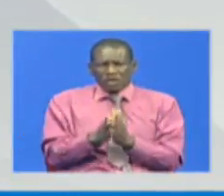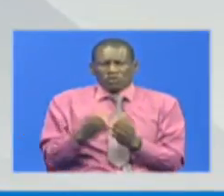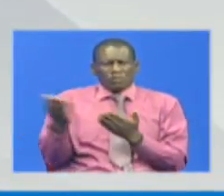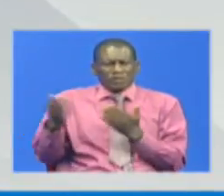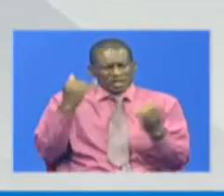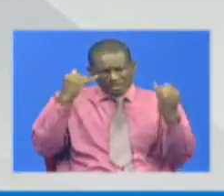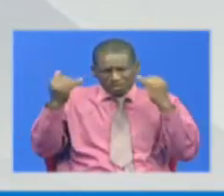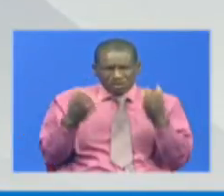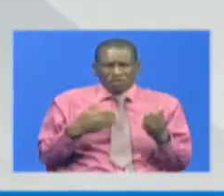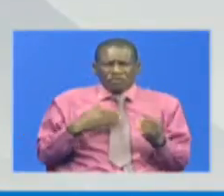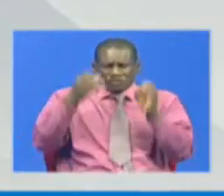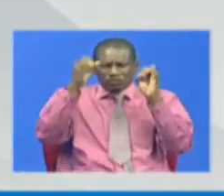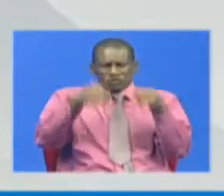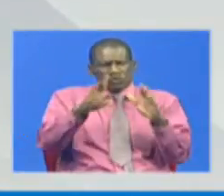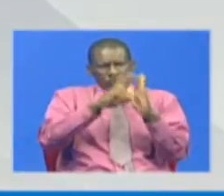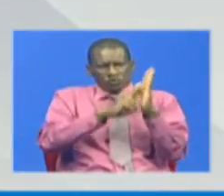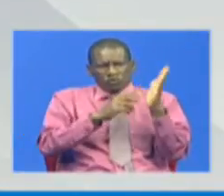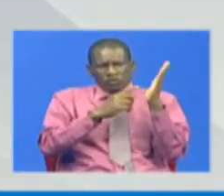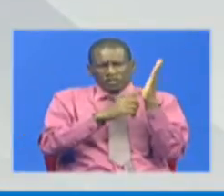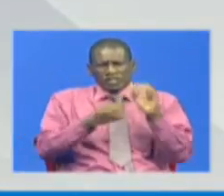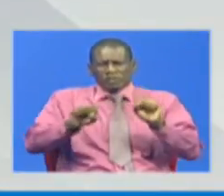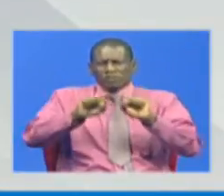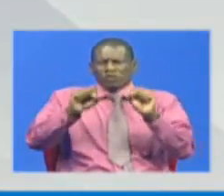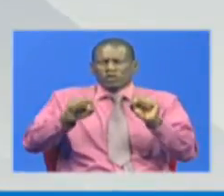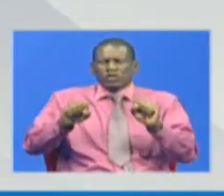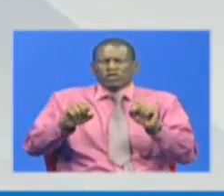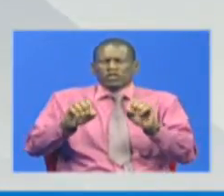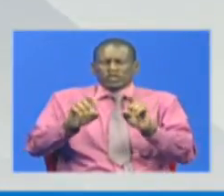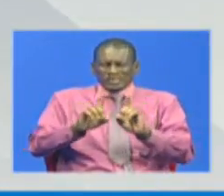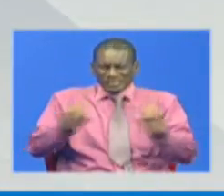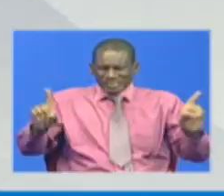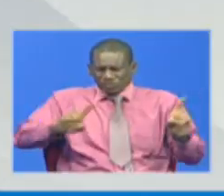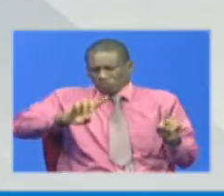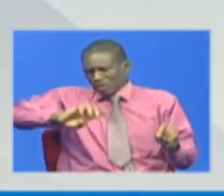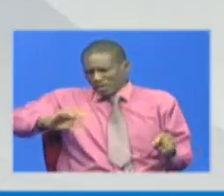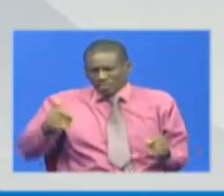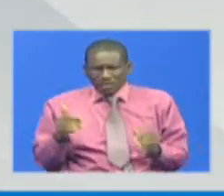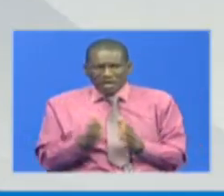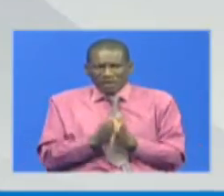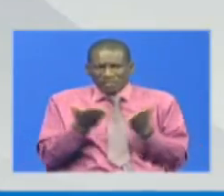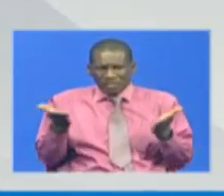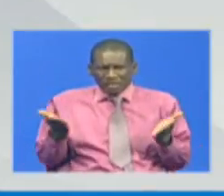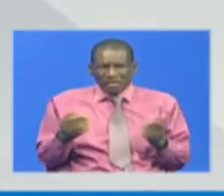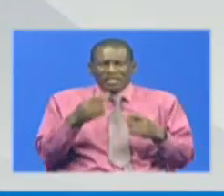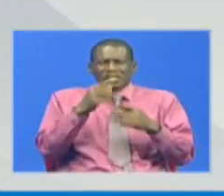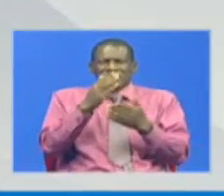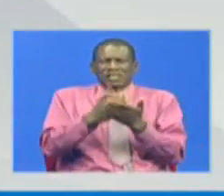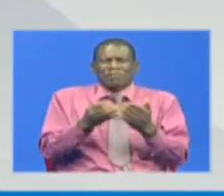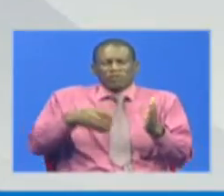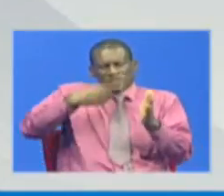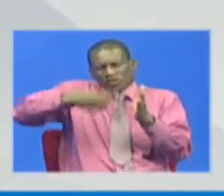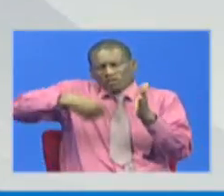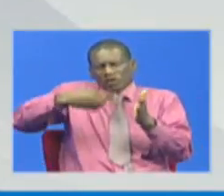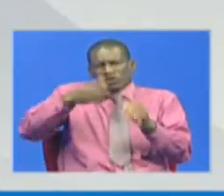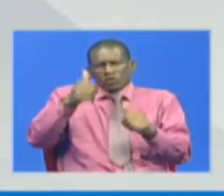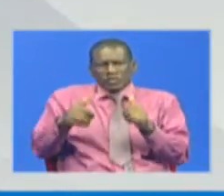the new measures such as the social, or they say now physical distancing and the likes, yet some of our factories, which are some of the biggest employers